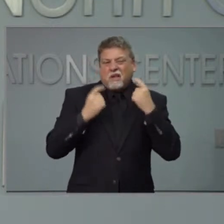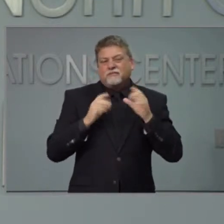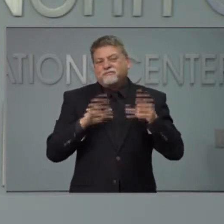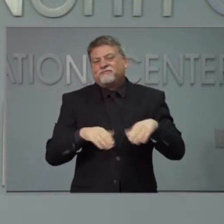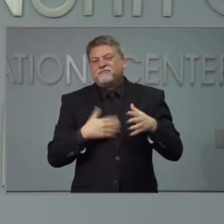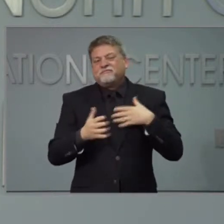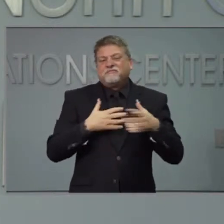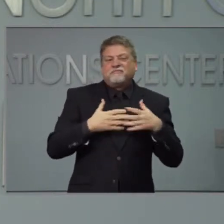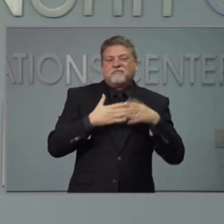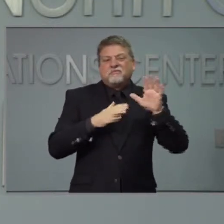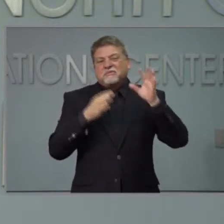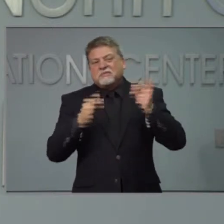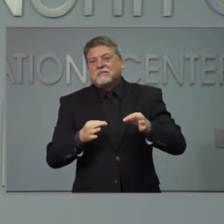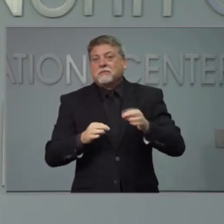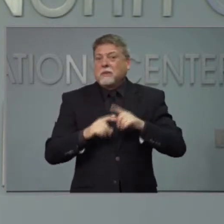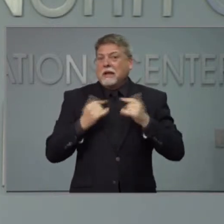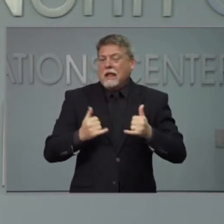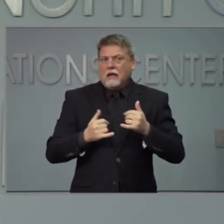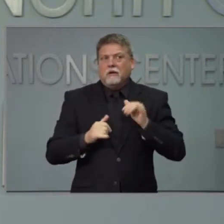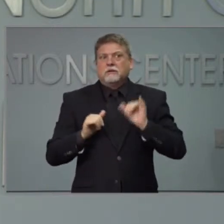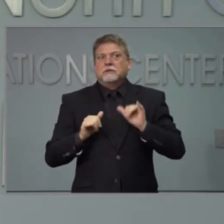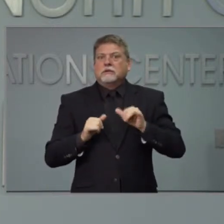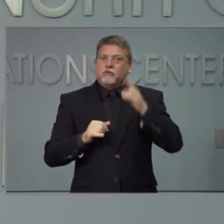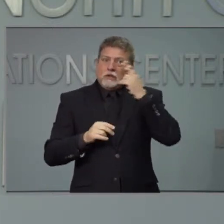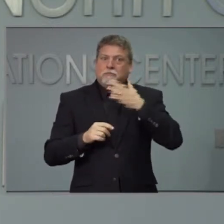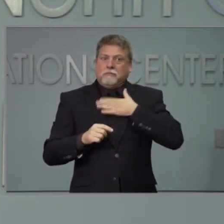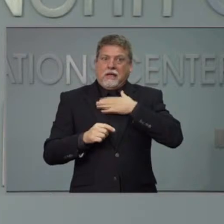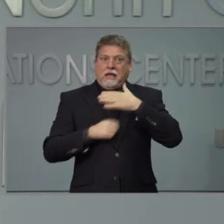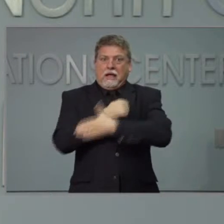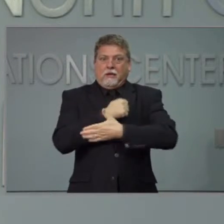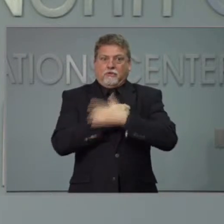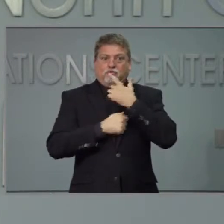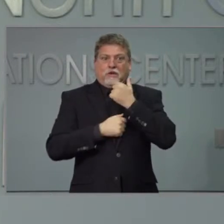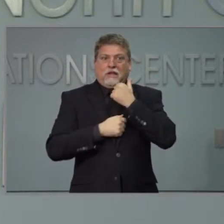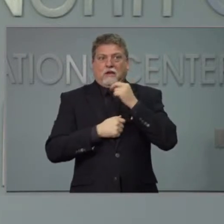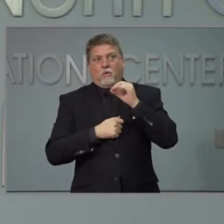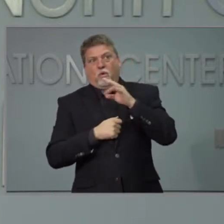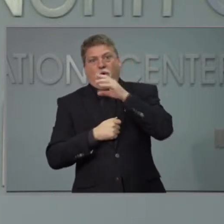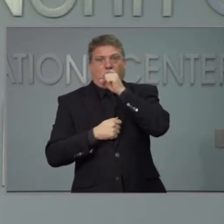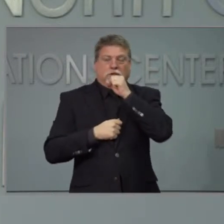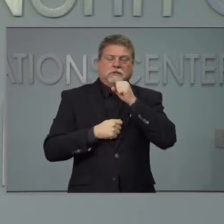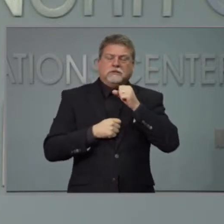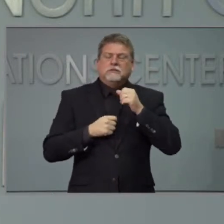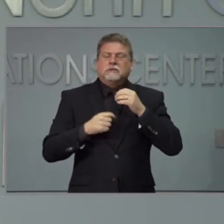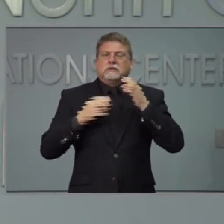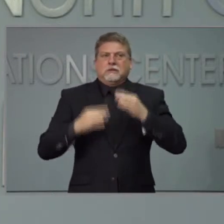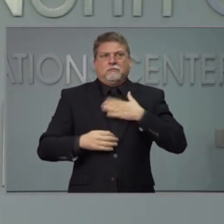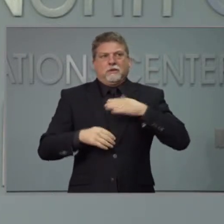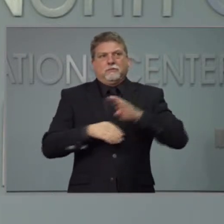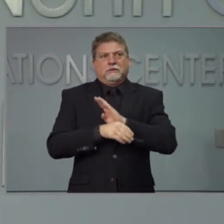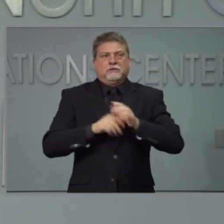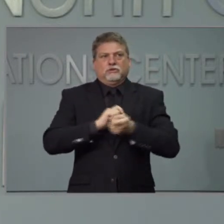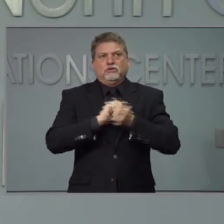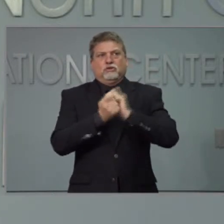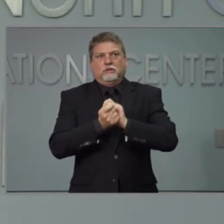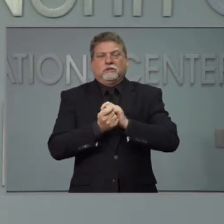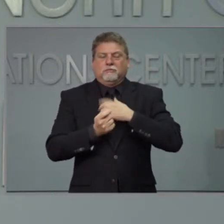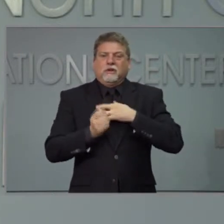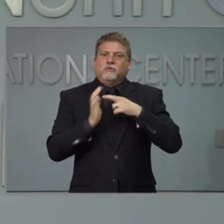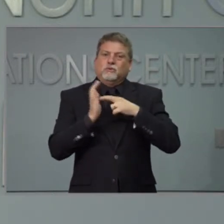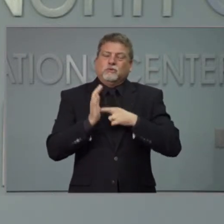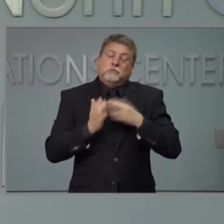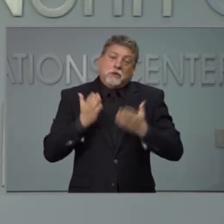the level of concern throughout each of these counties, make it more public-facing,